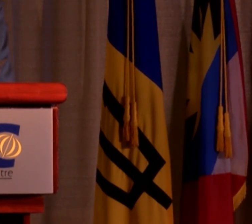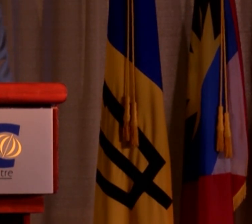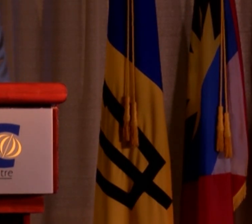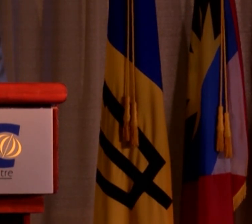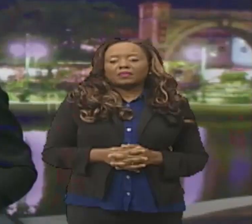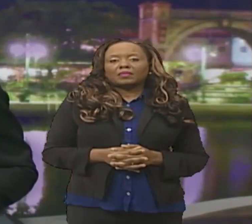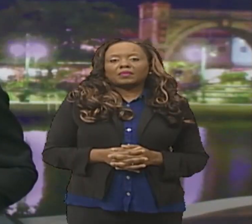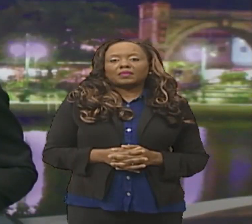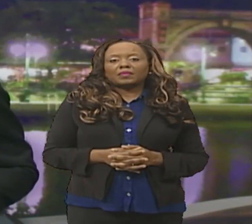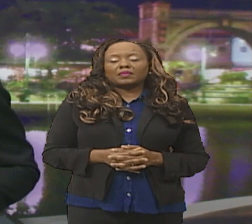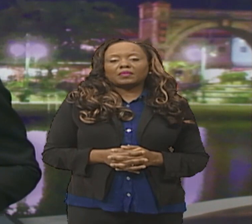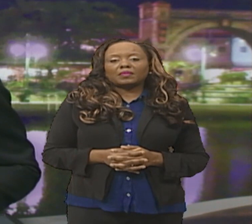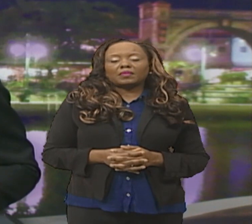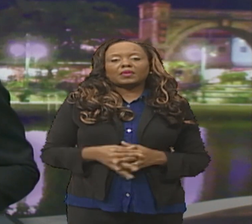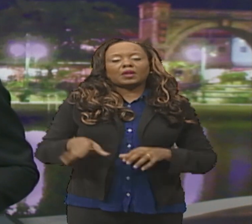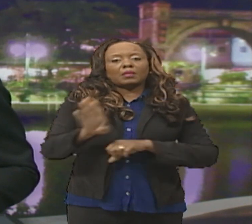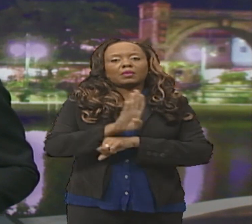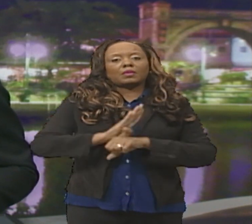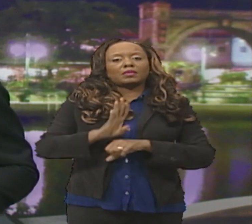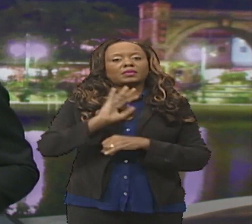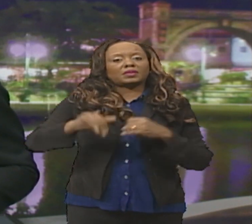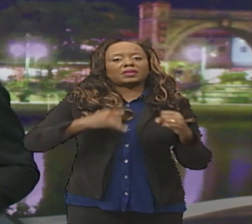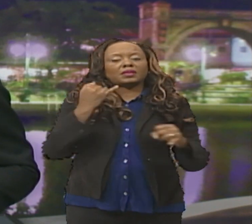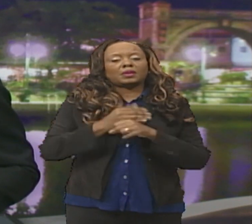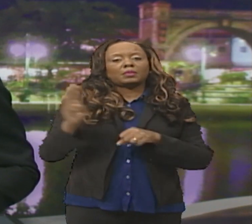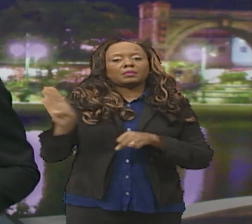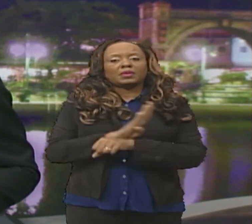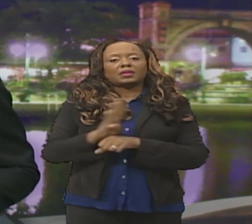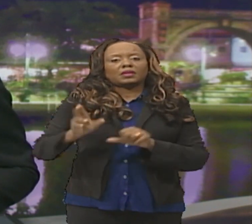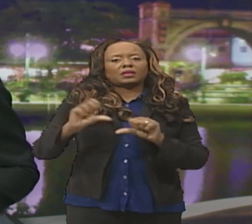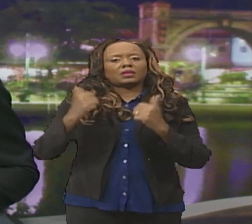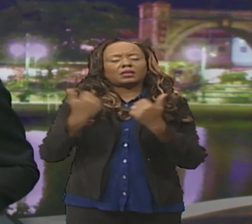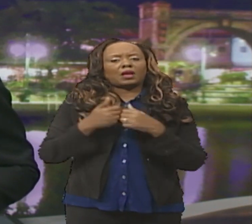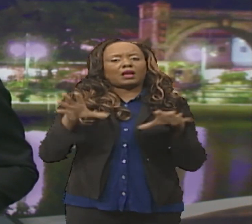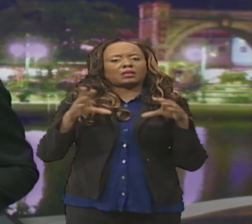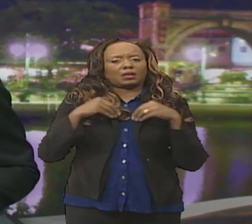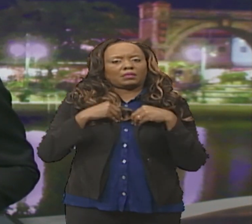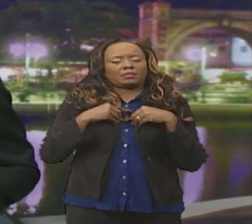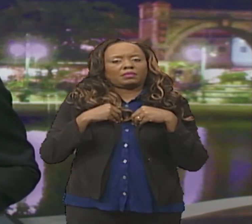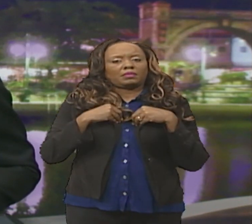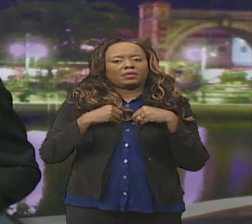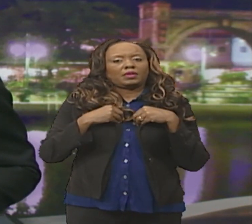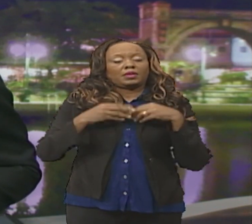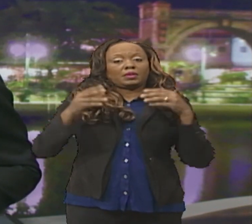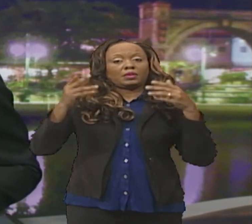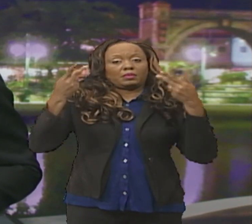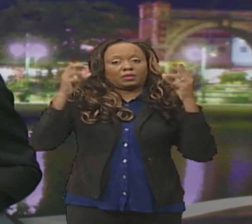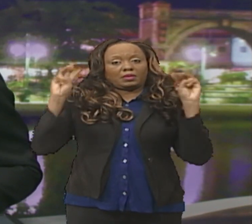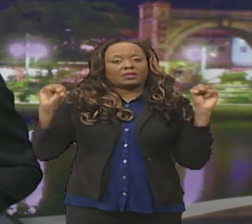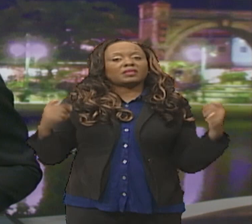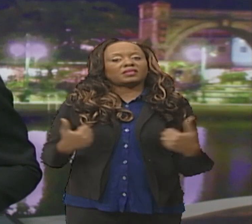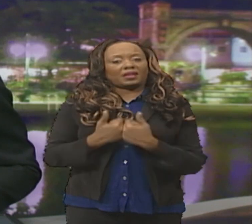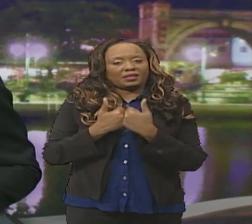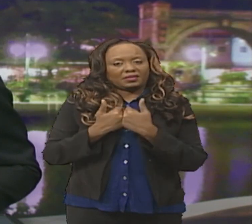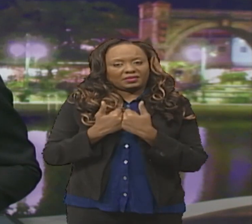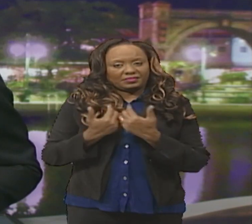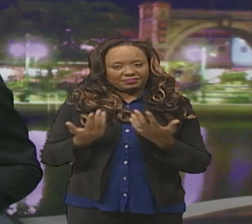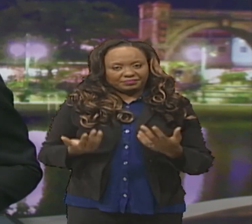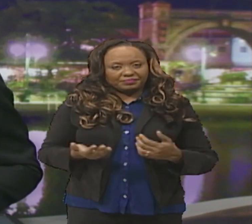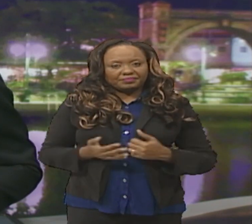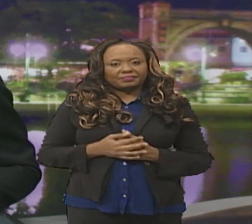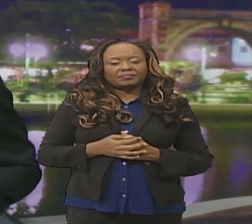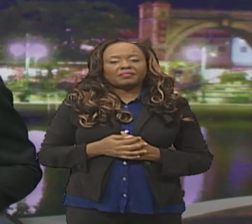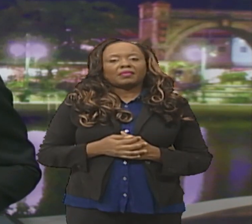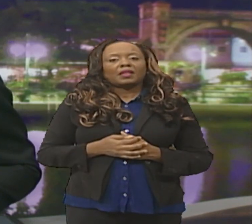skills. The Barbados International Business Association has accepted the challenge from Prime Minister Mia Mottley